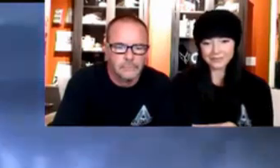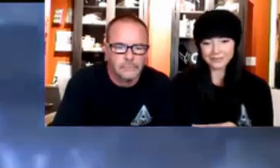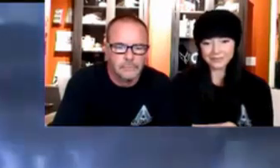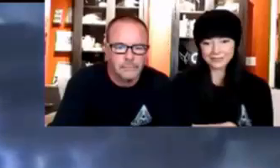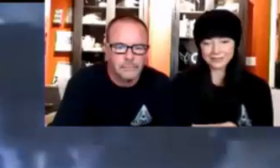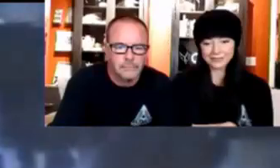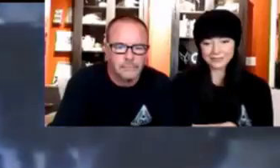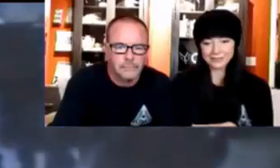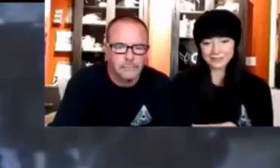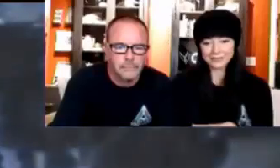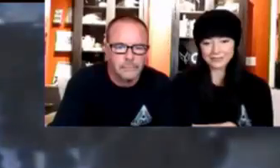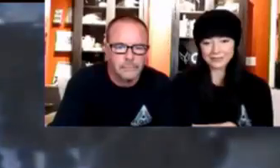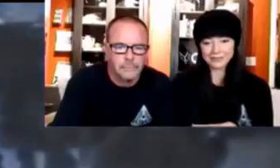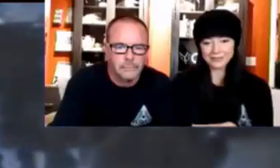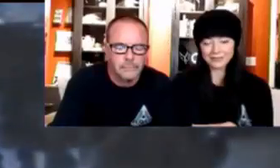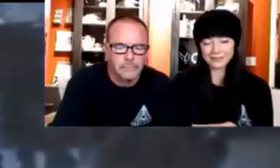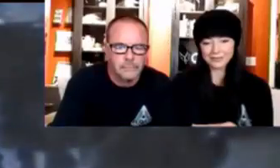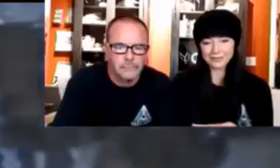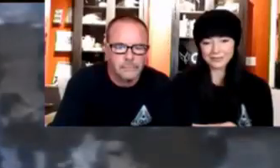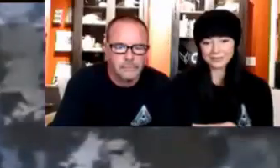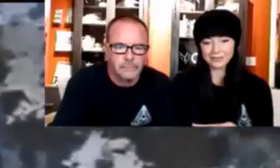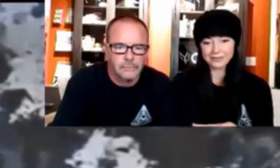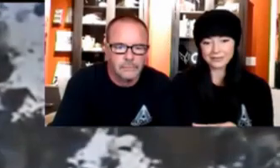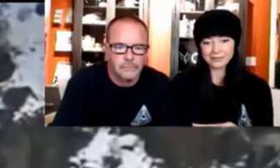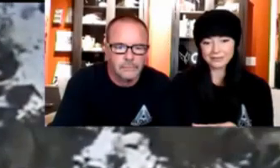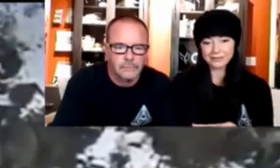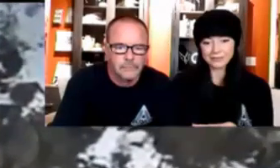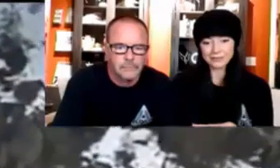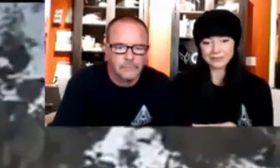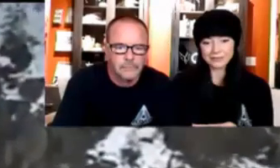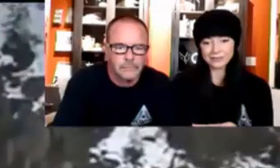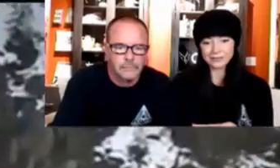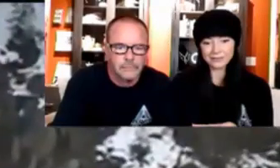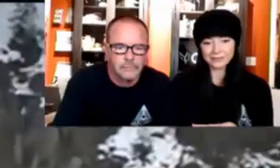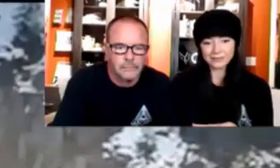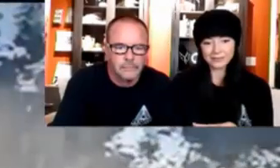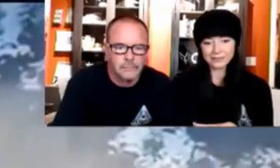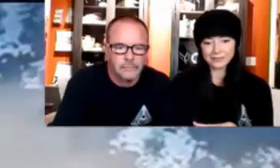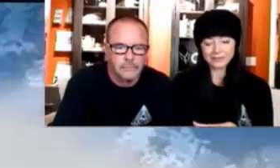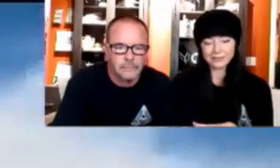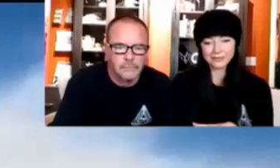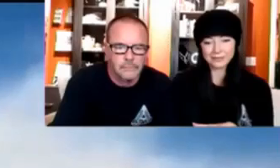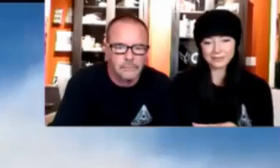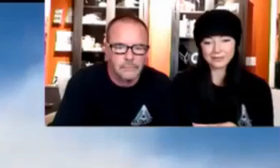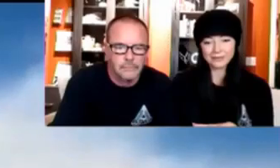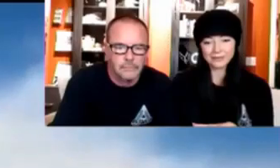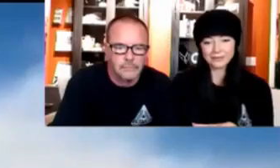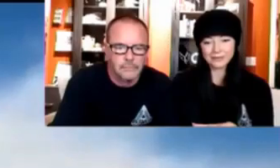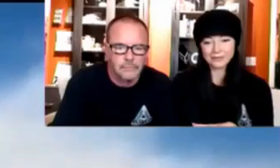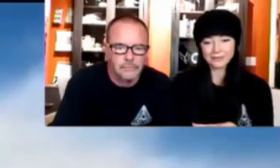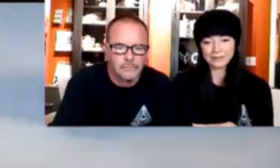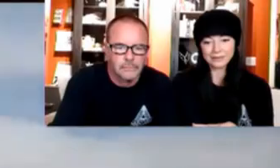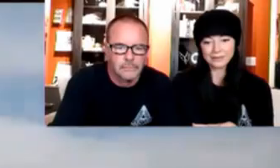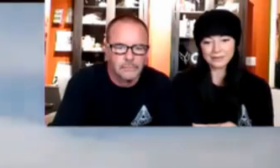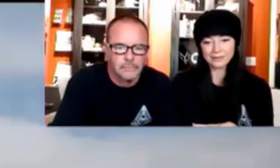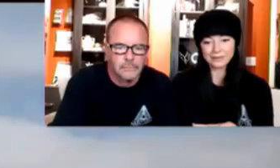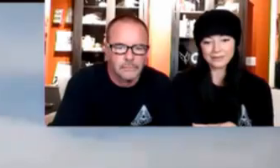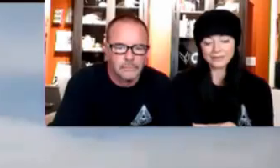wolves changed the behavior of the rivers. They began to meander less. There was